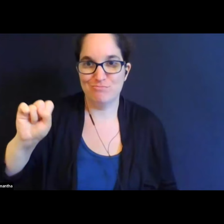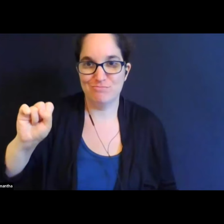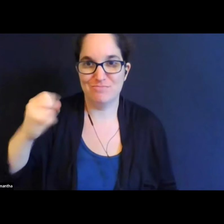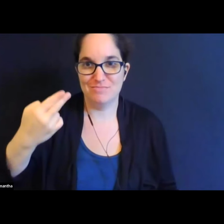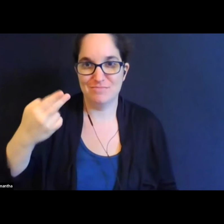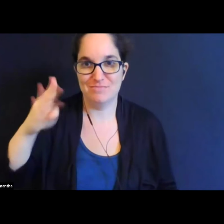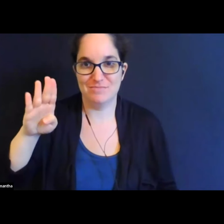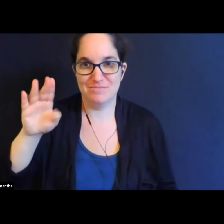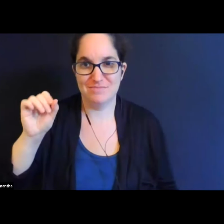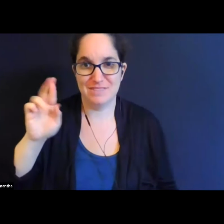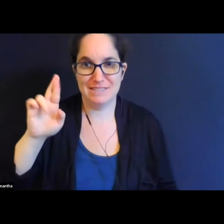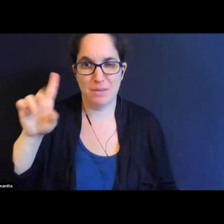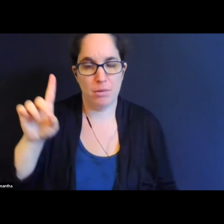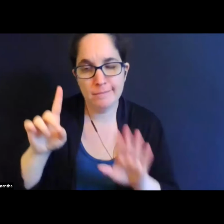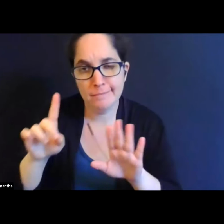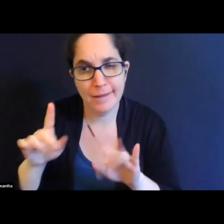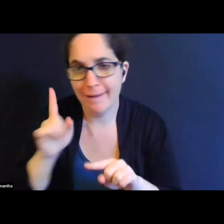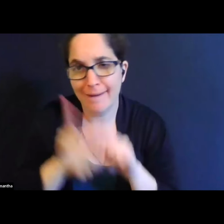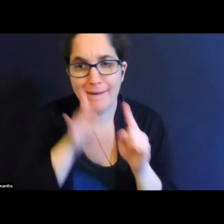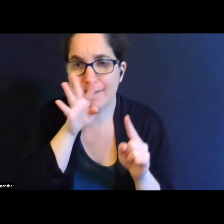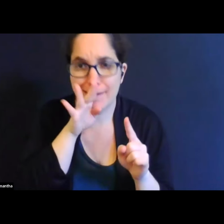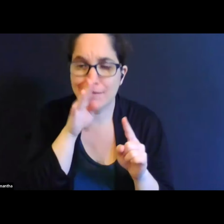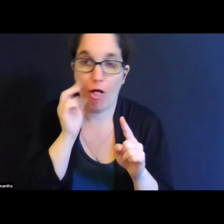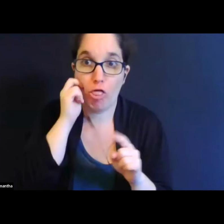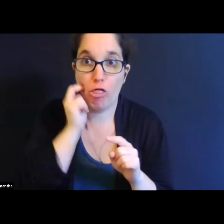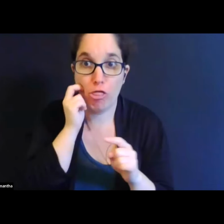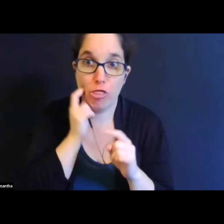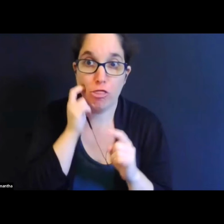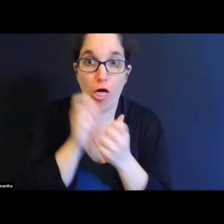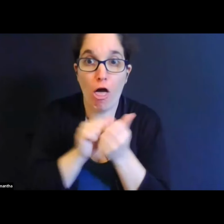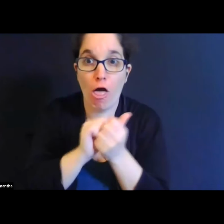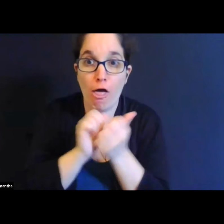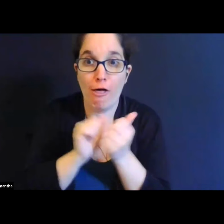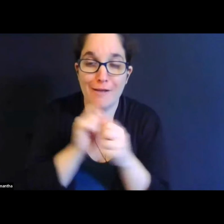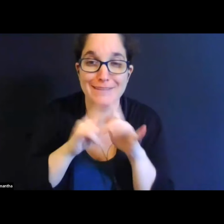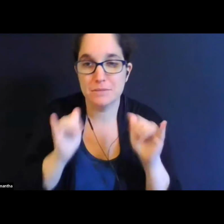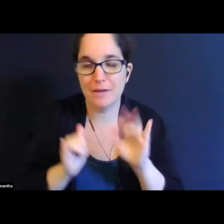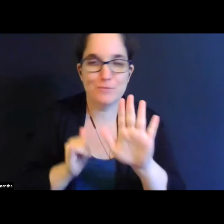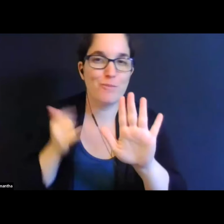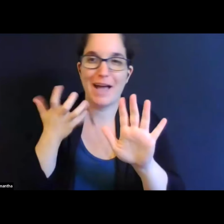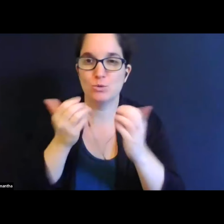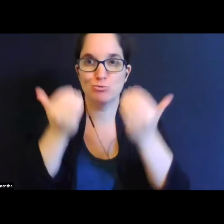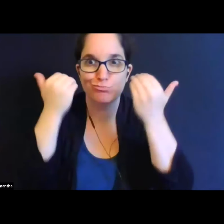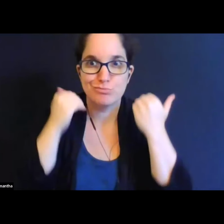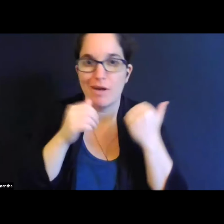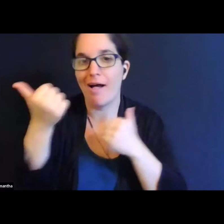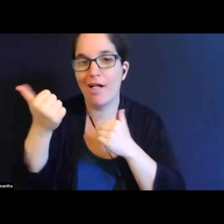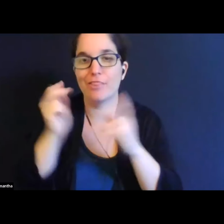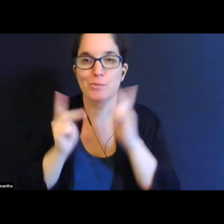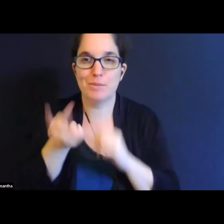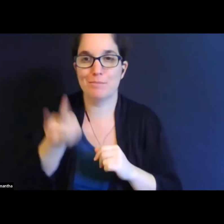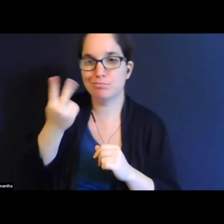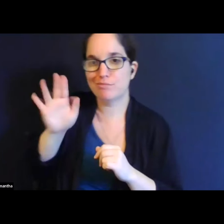gum at the same time, so I will find it after, but I don't want to take up Kim and Ben's time. But we now have